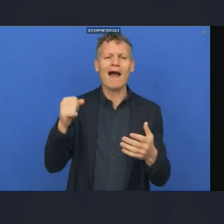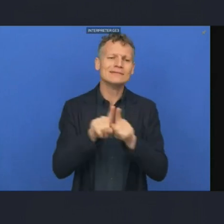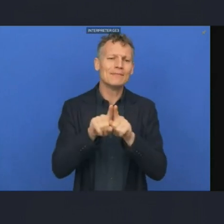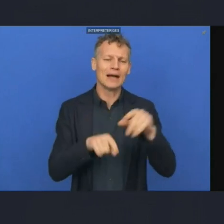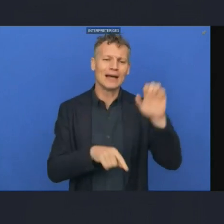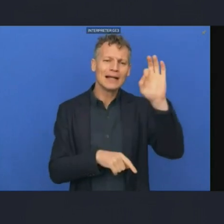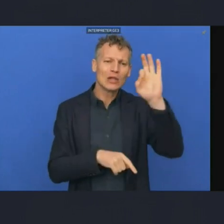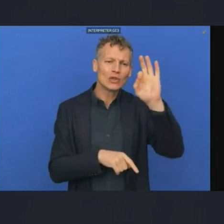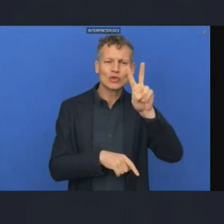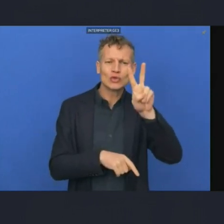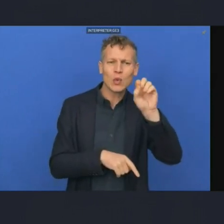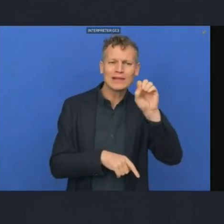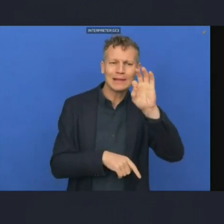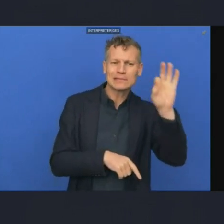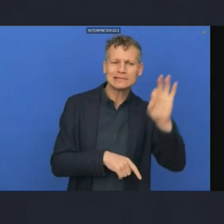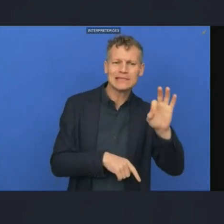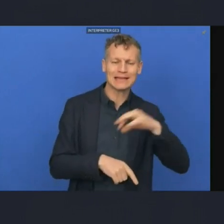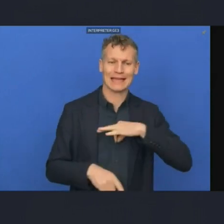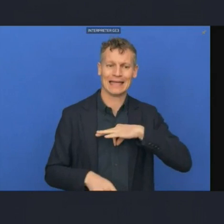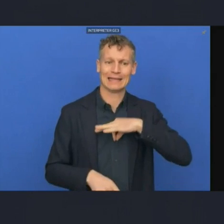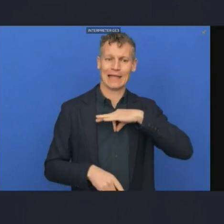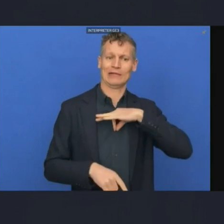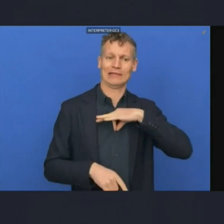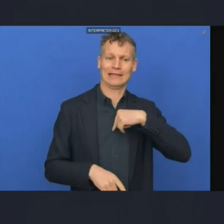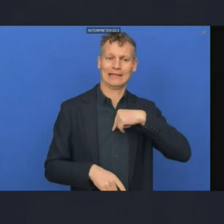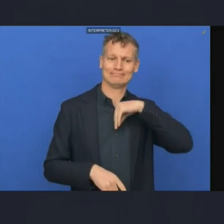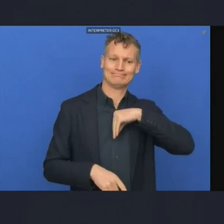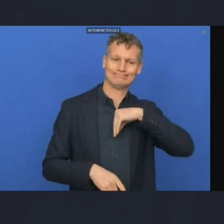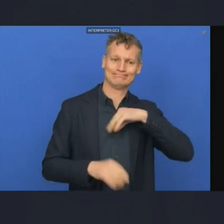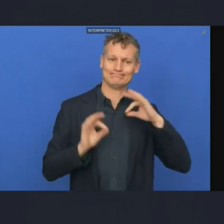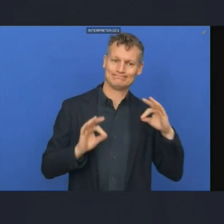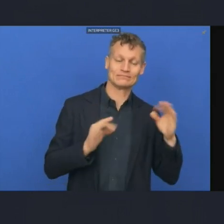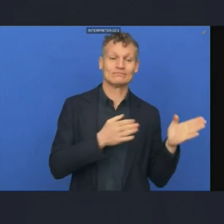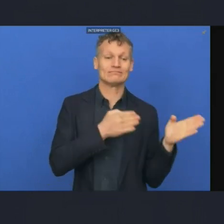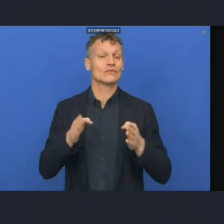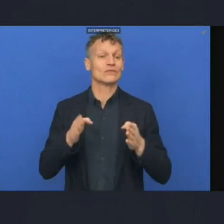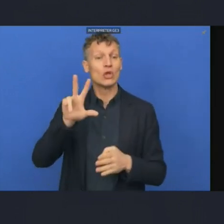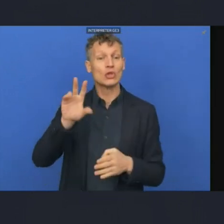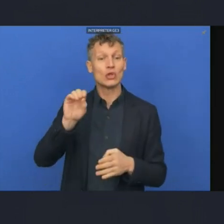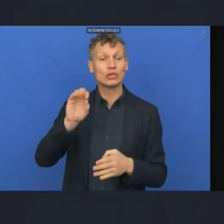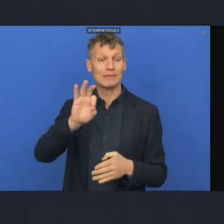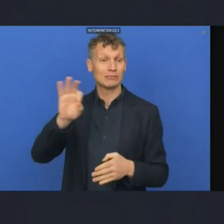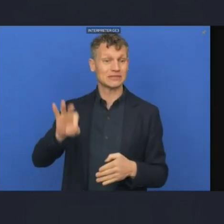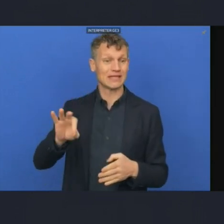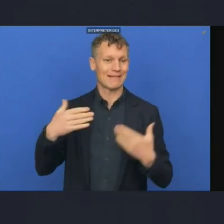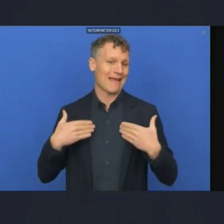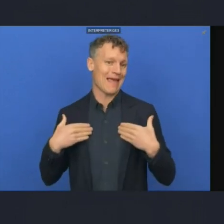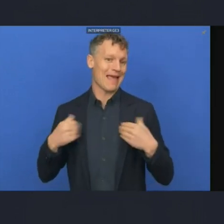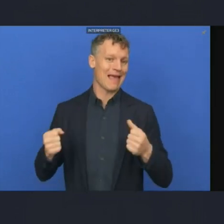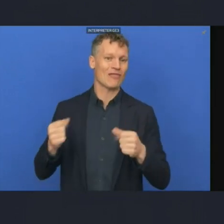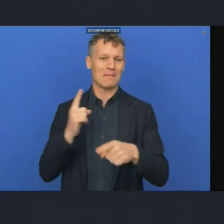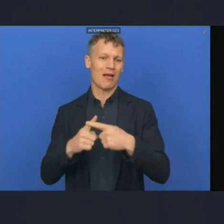integrity, 30% on health-enhancing physical activity. This is no longer the past.